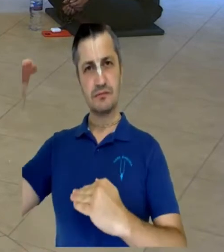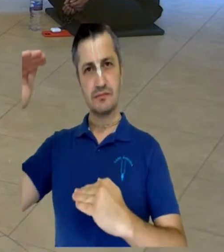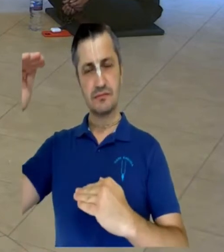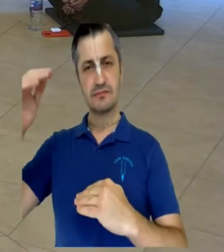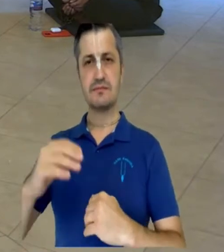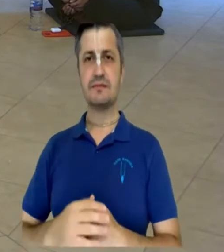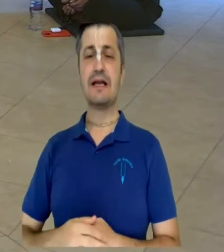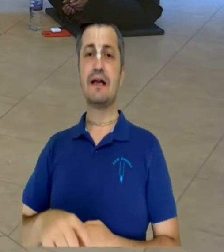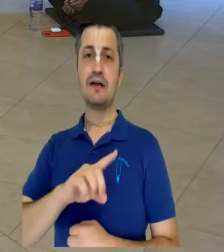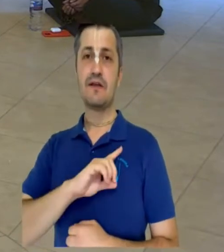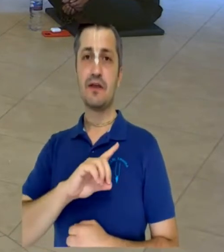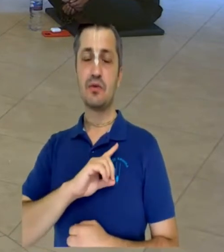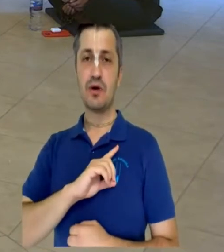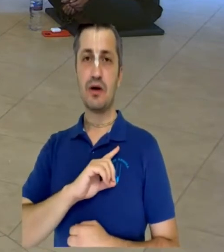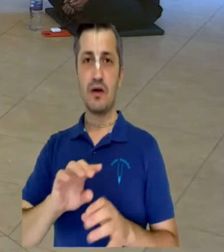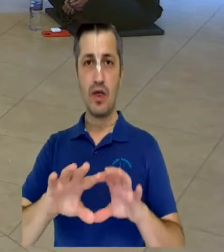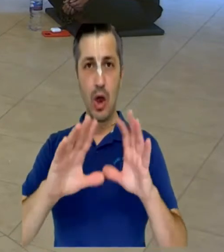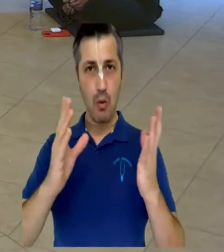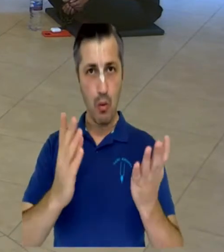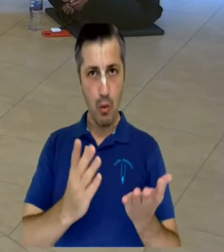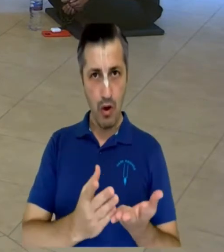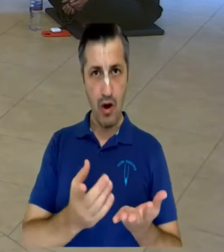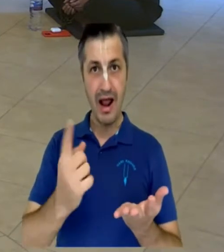both in the world and in the Vedas